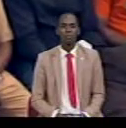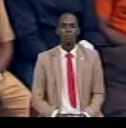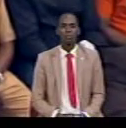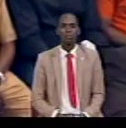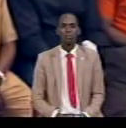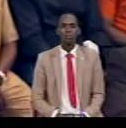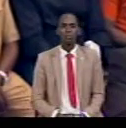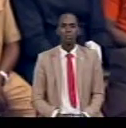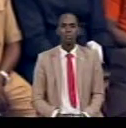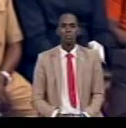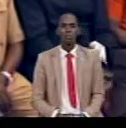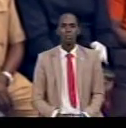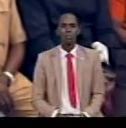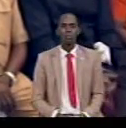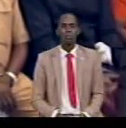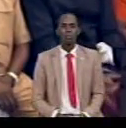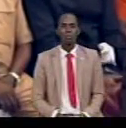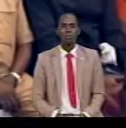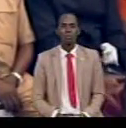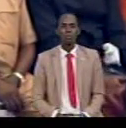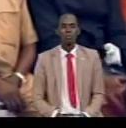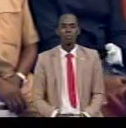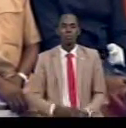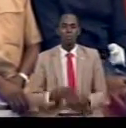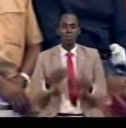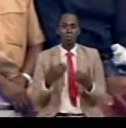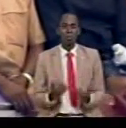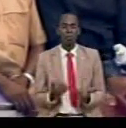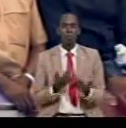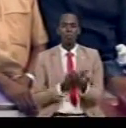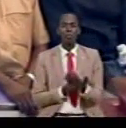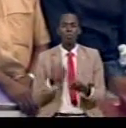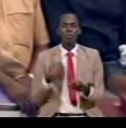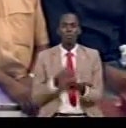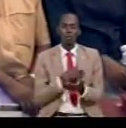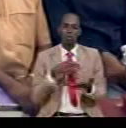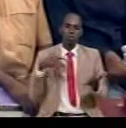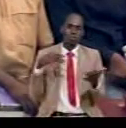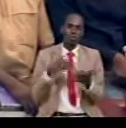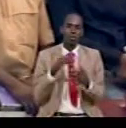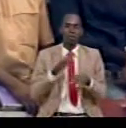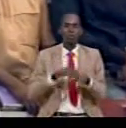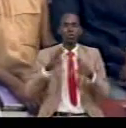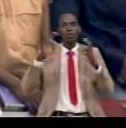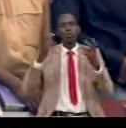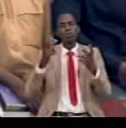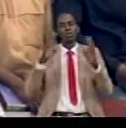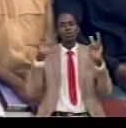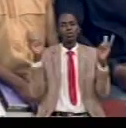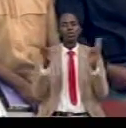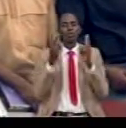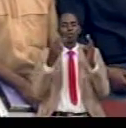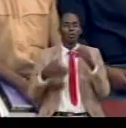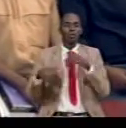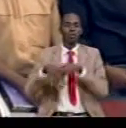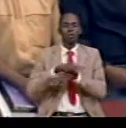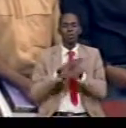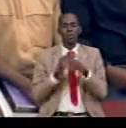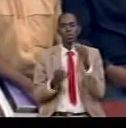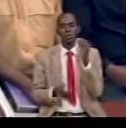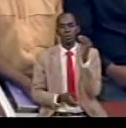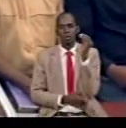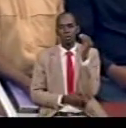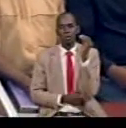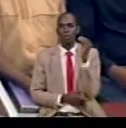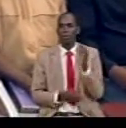This morning we've just studied on victory over temptations, and if you have any question, please can you move to the front